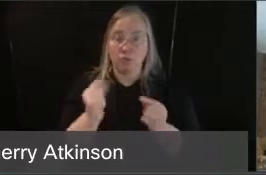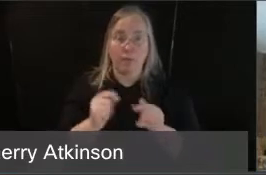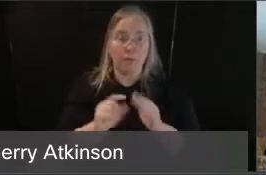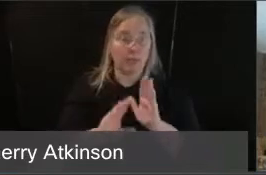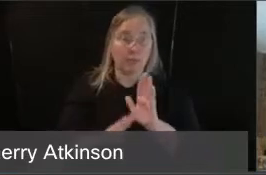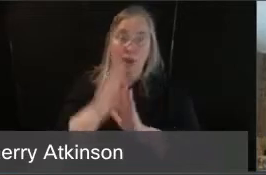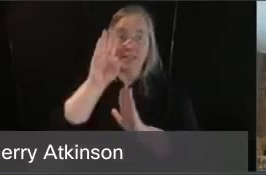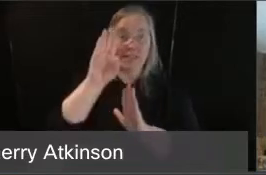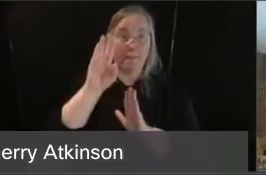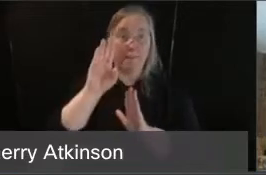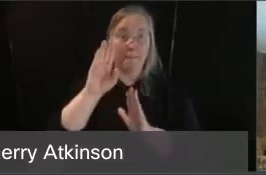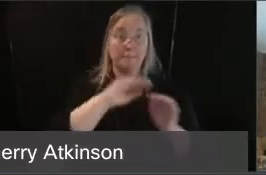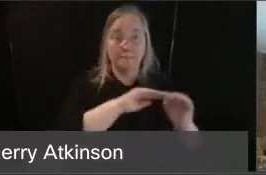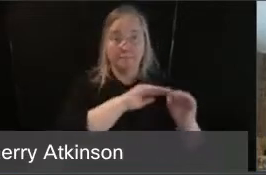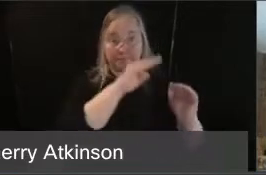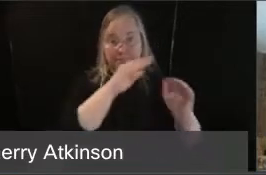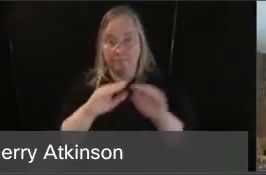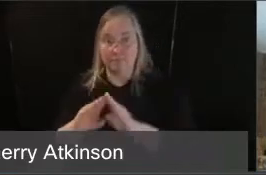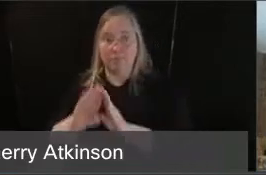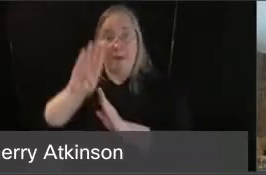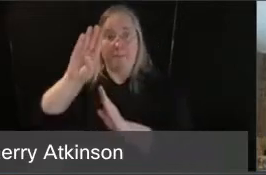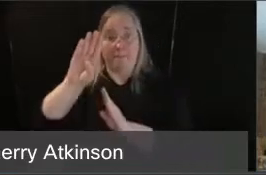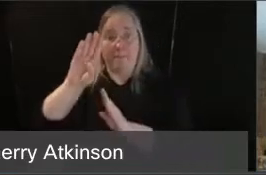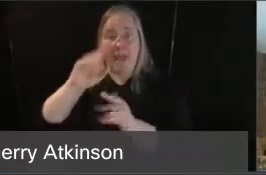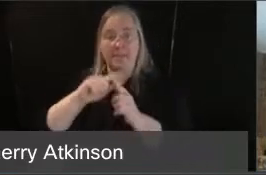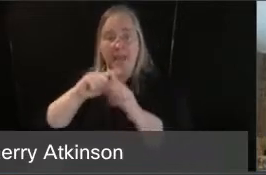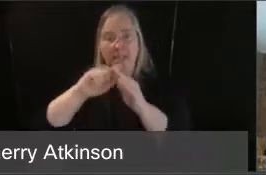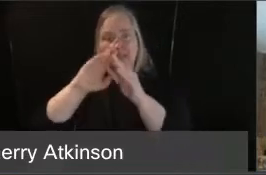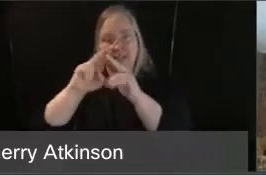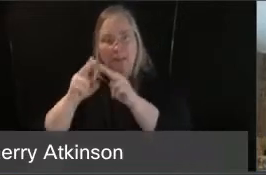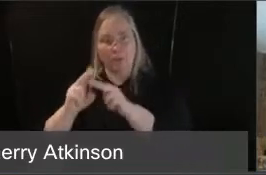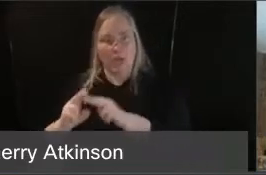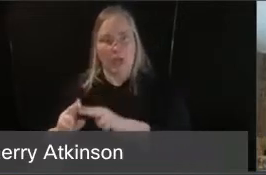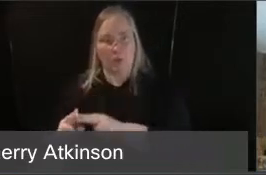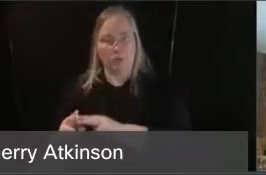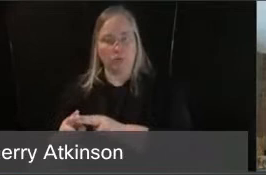and then they sort of kind of tapered down a bit, about